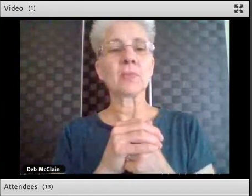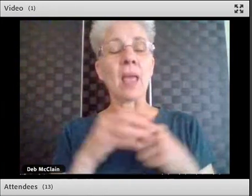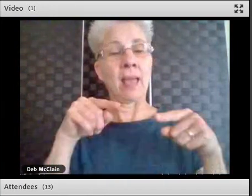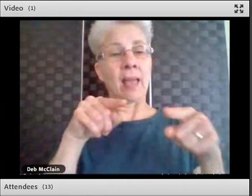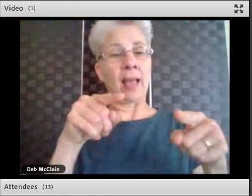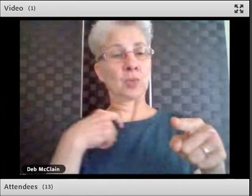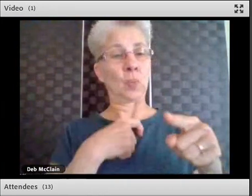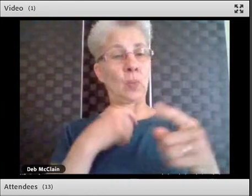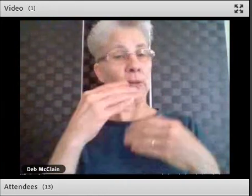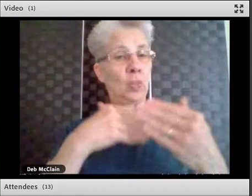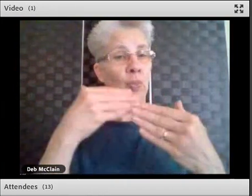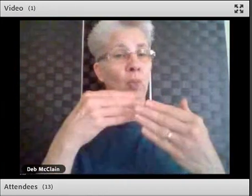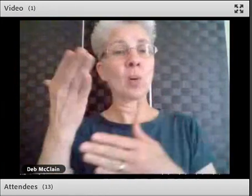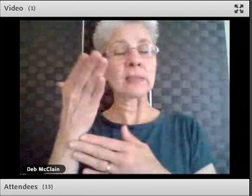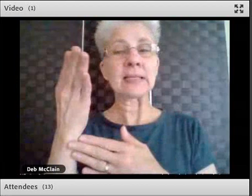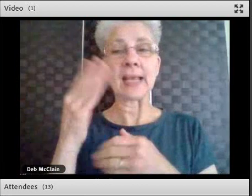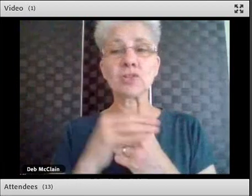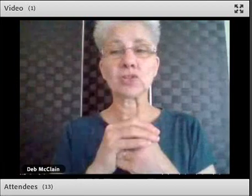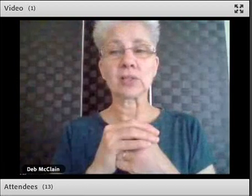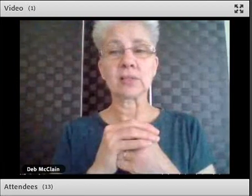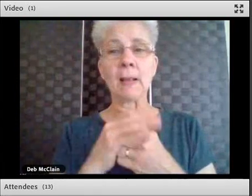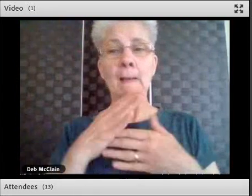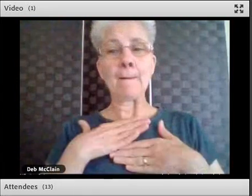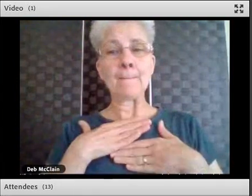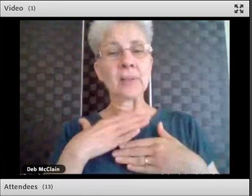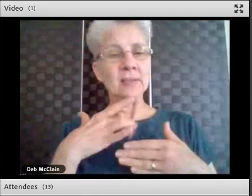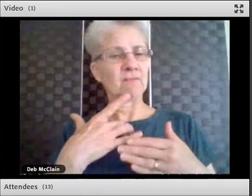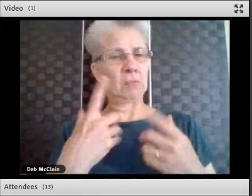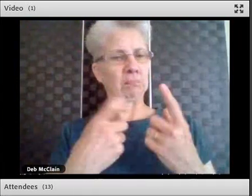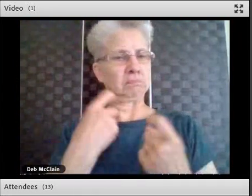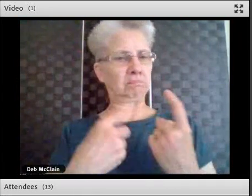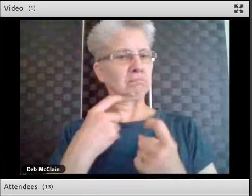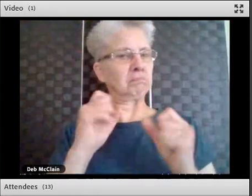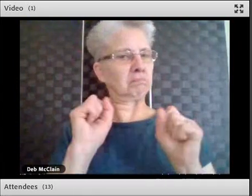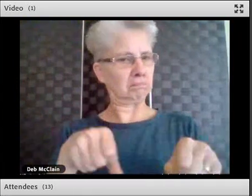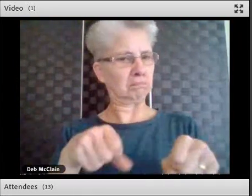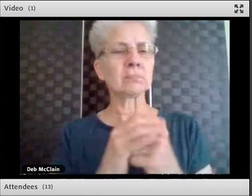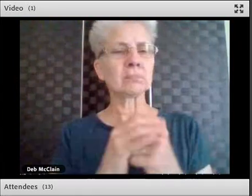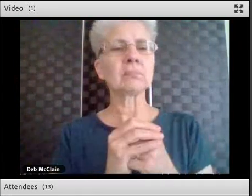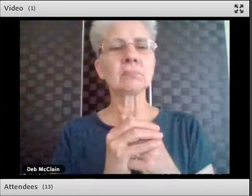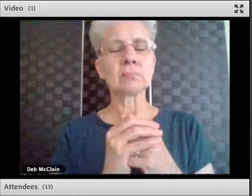we go through this presentation, please feel free to ask questions,